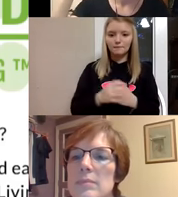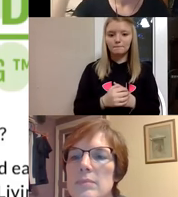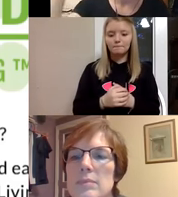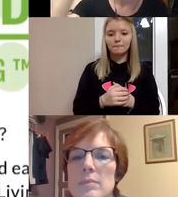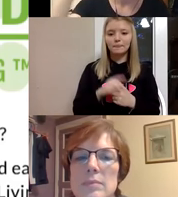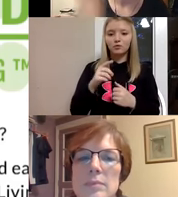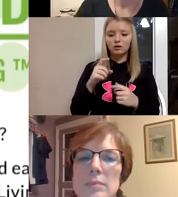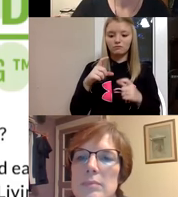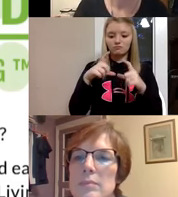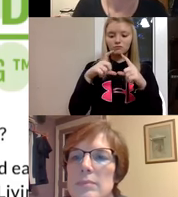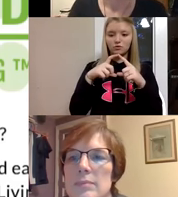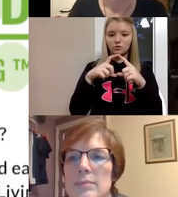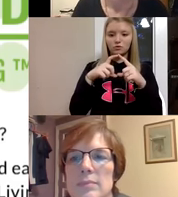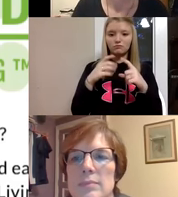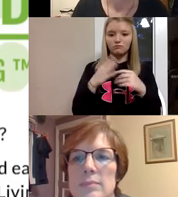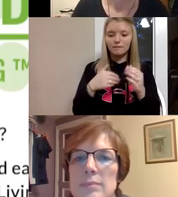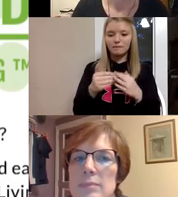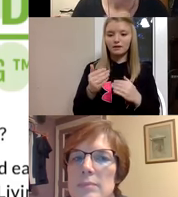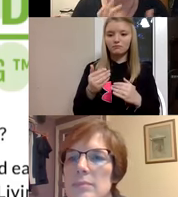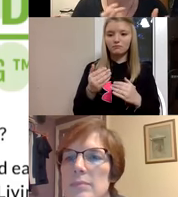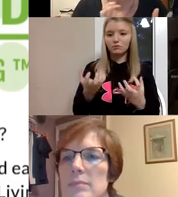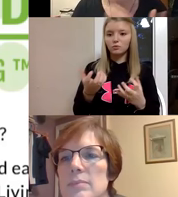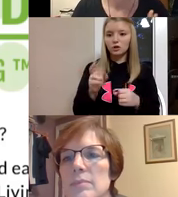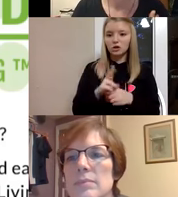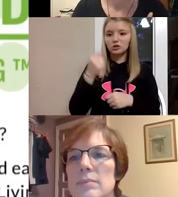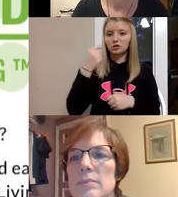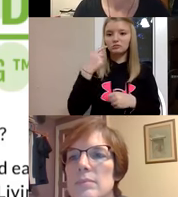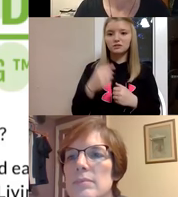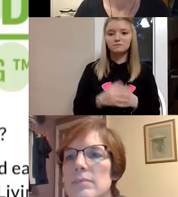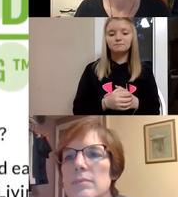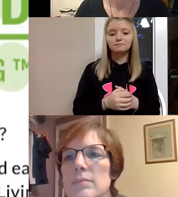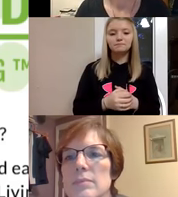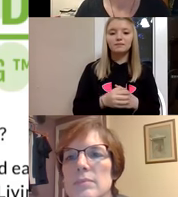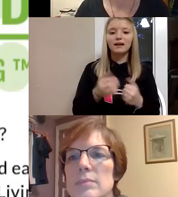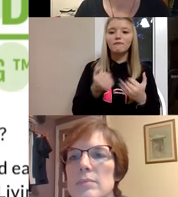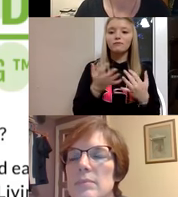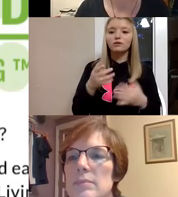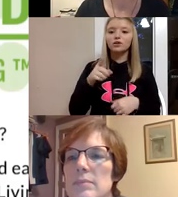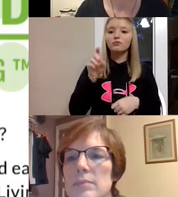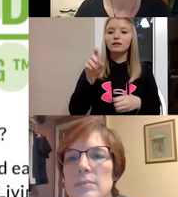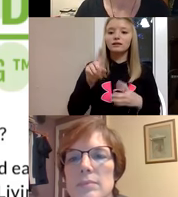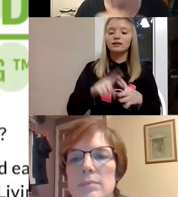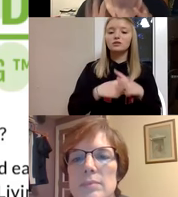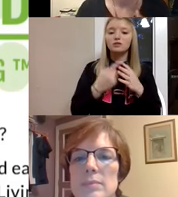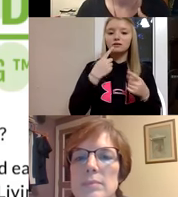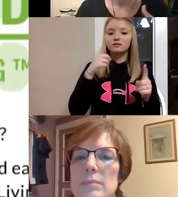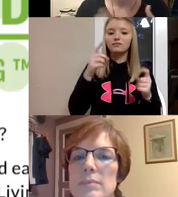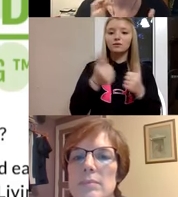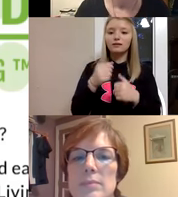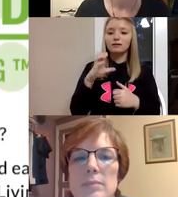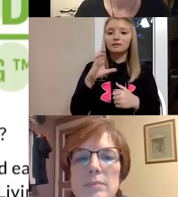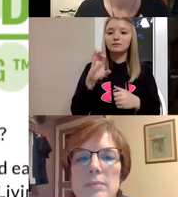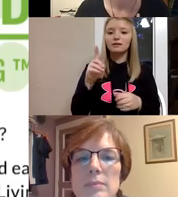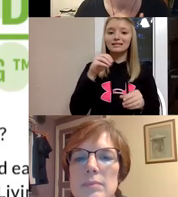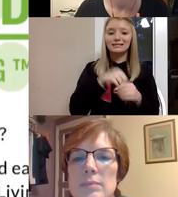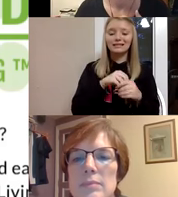much ever you want and use it. So everything that you need to get started successfully with CBD is in this kit, and